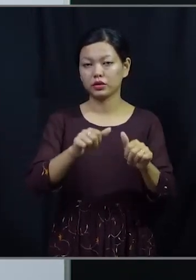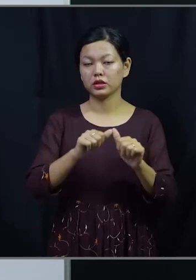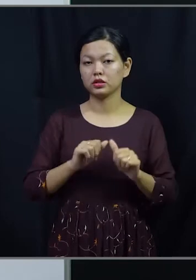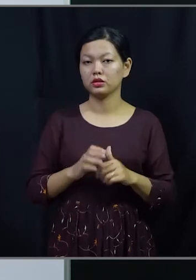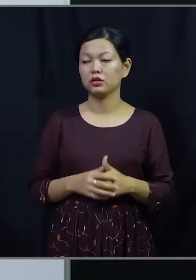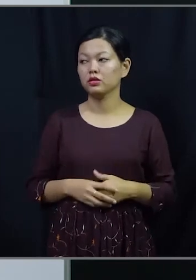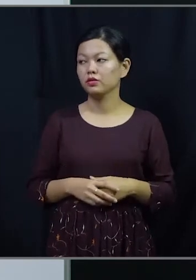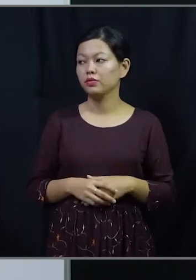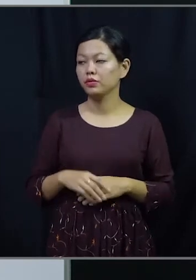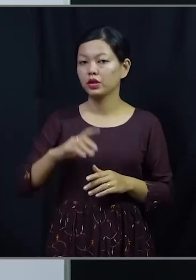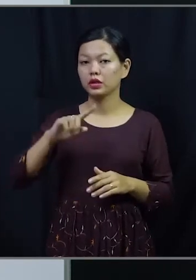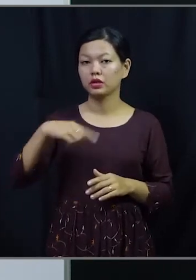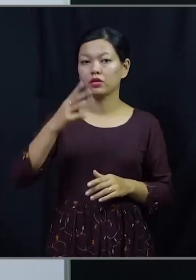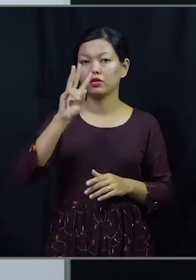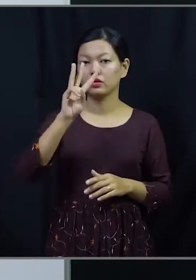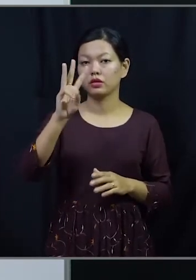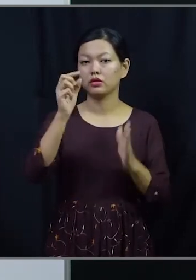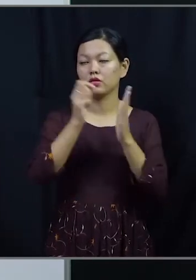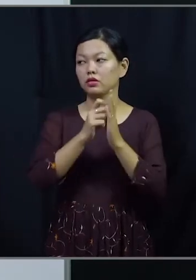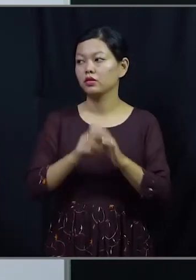inverse. Then the other one is